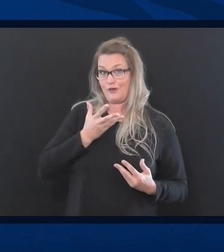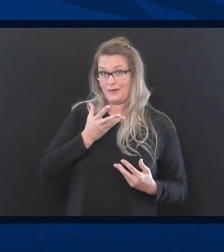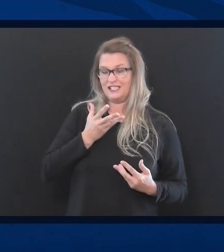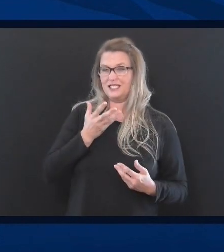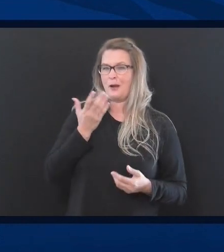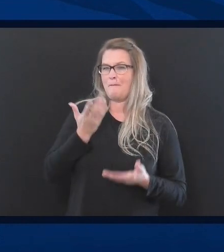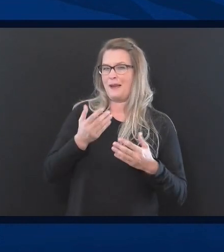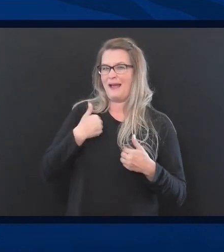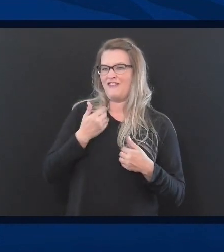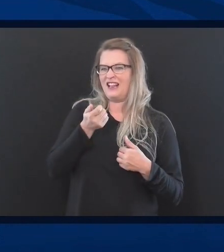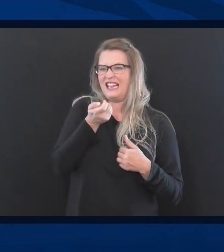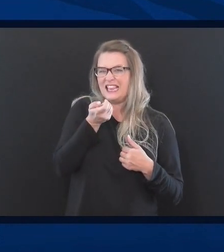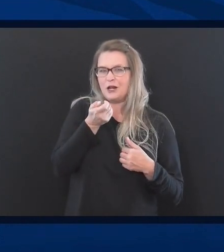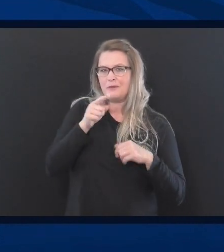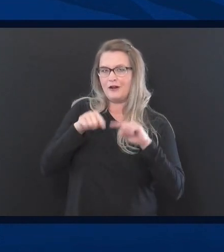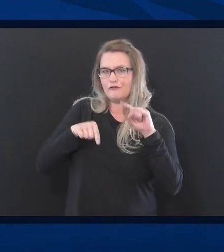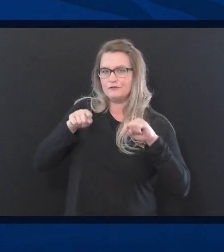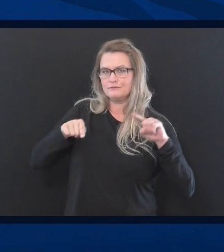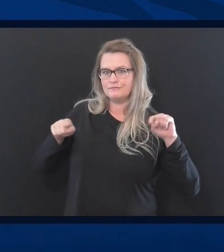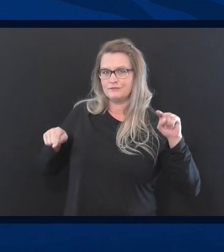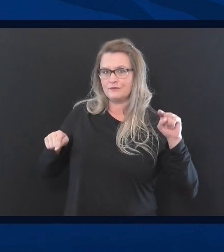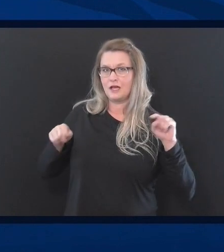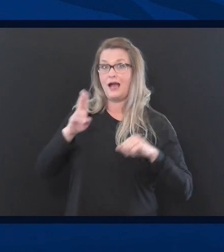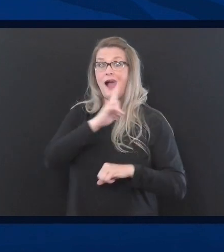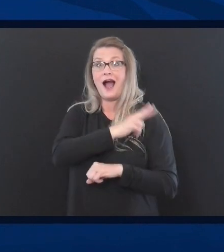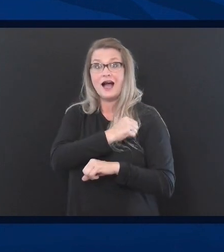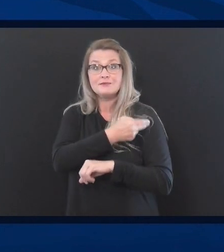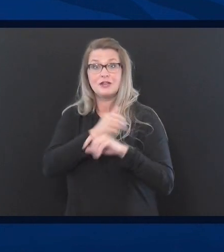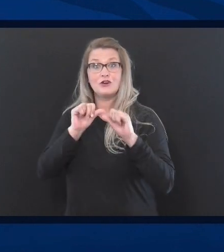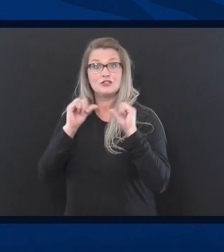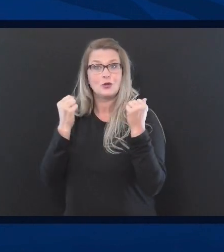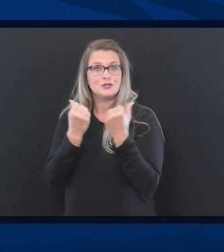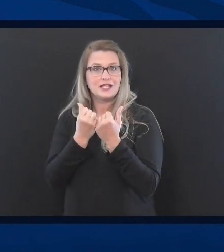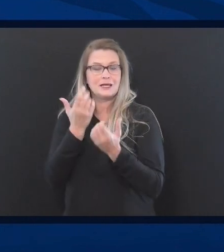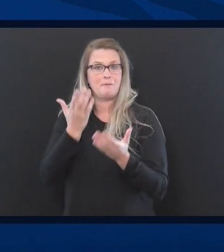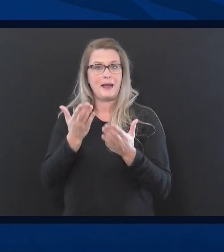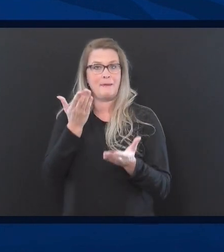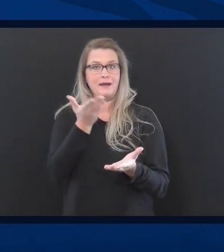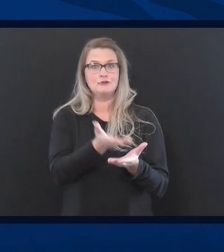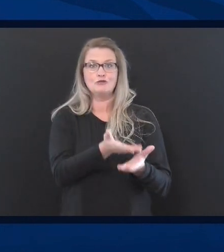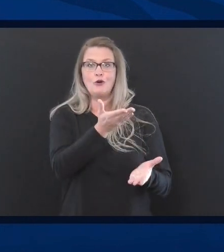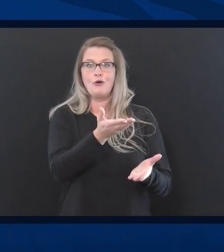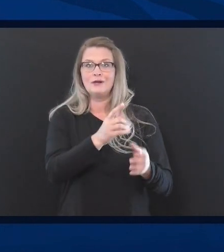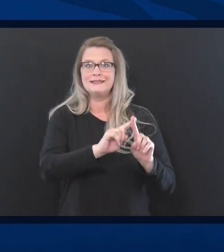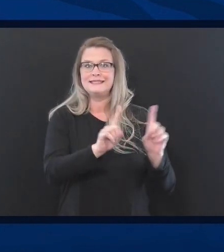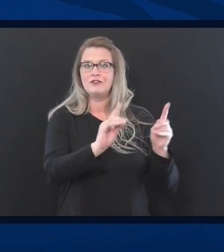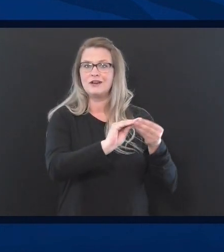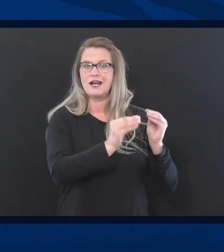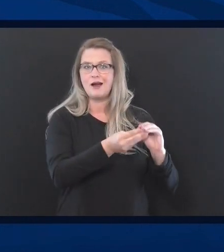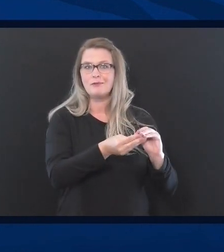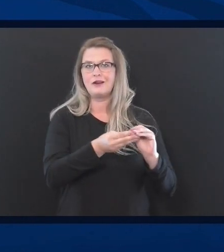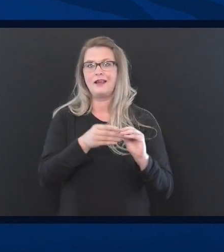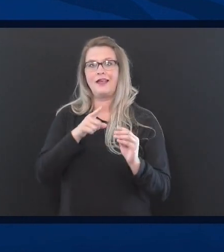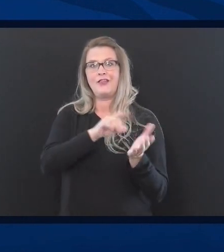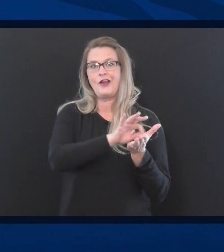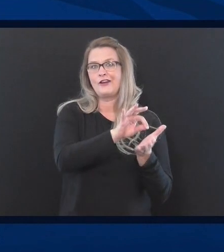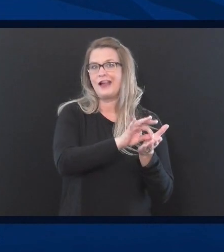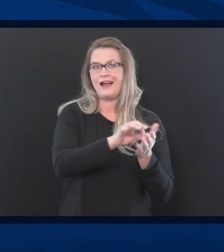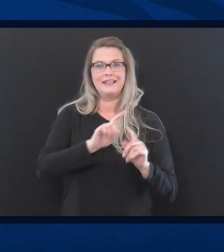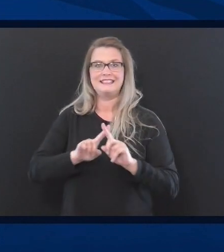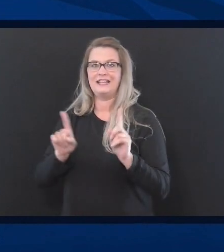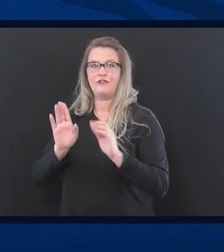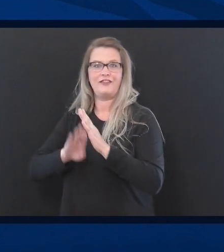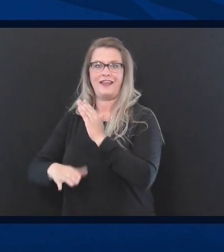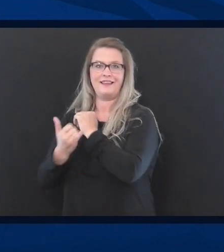subtle differences in some of the numbers. The Hospital Association may show some subtly different numbers the way they're counting than the counties